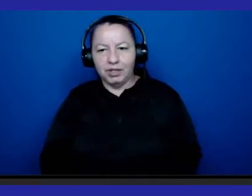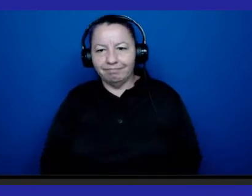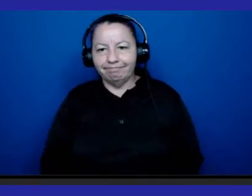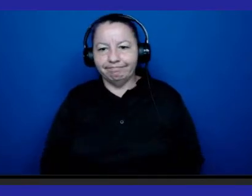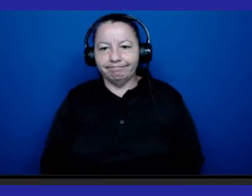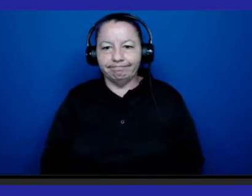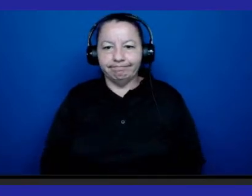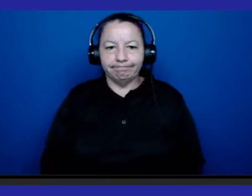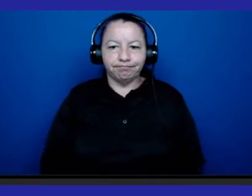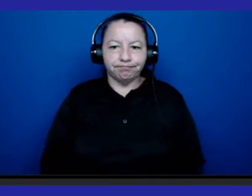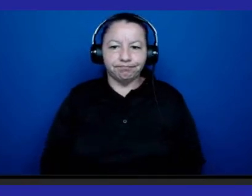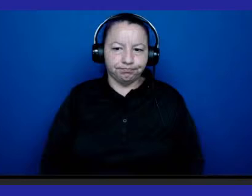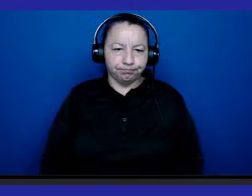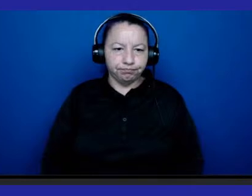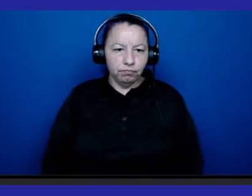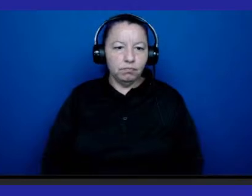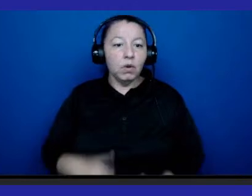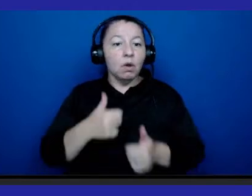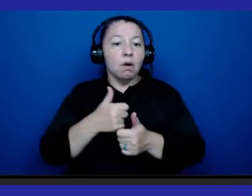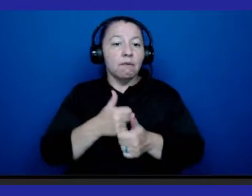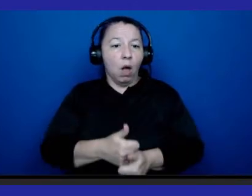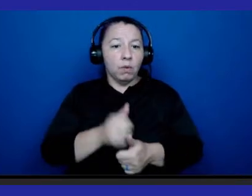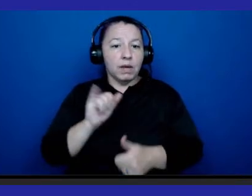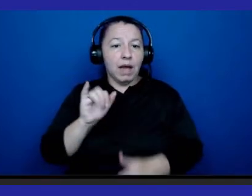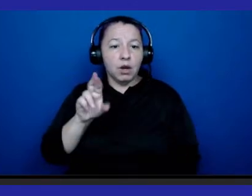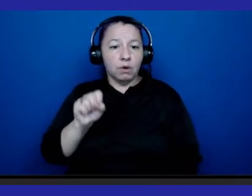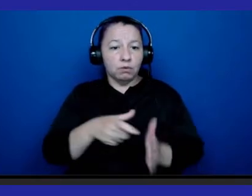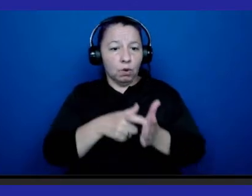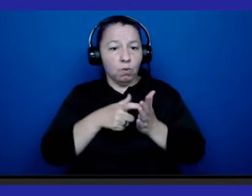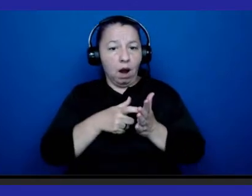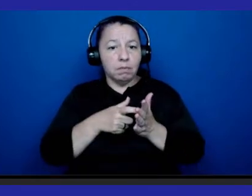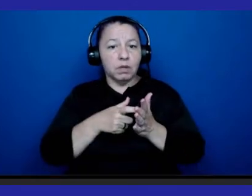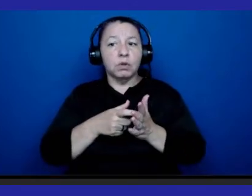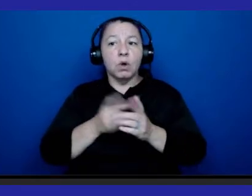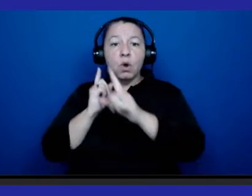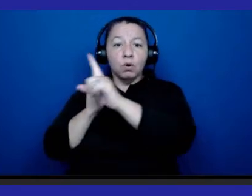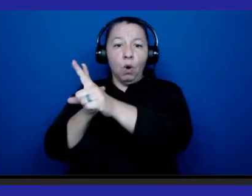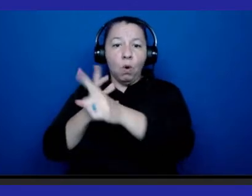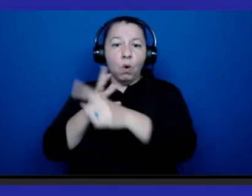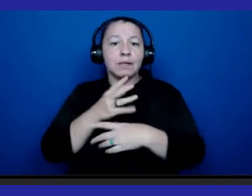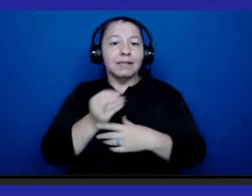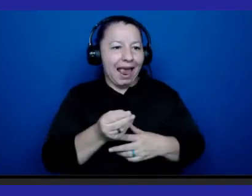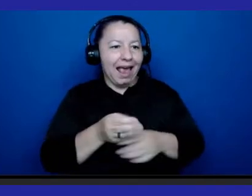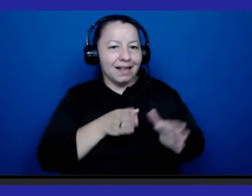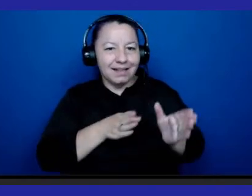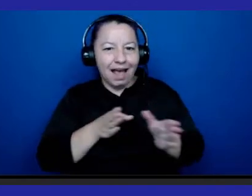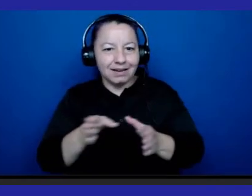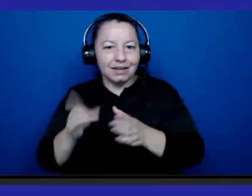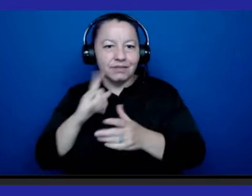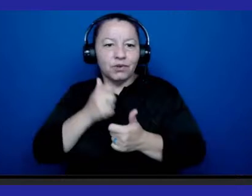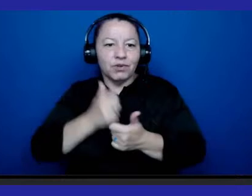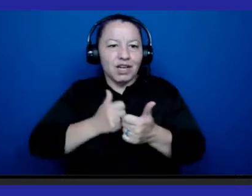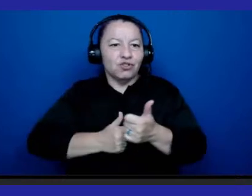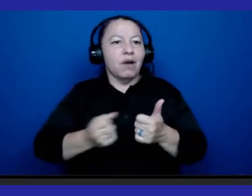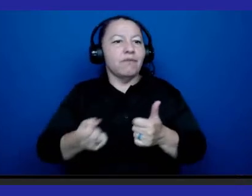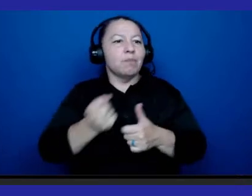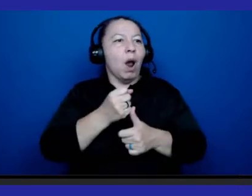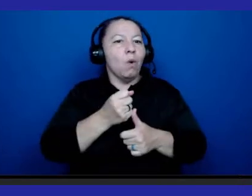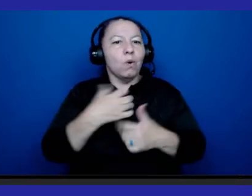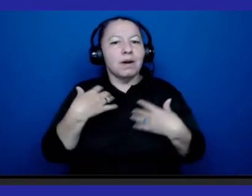Per the IRS requirement, looking at the goals and the tactics of each of the priority health needs area and going a little bit